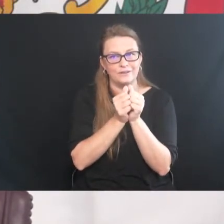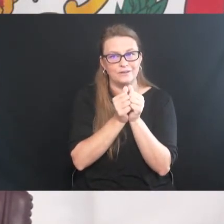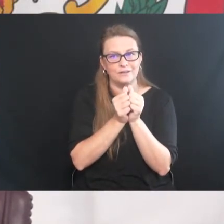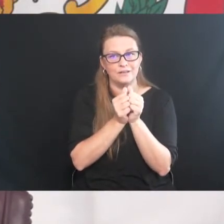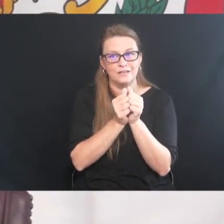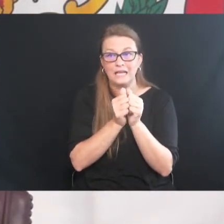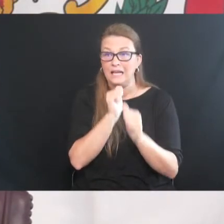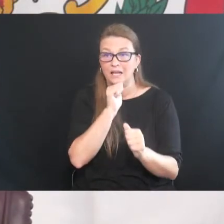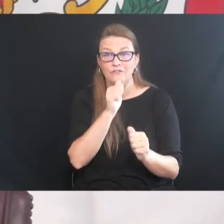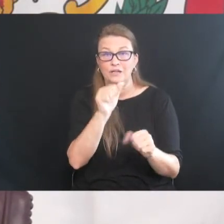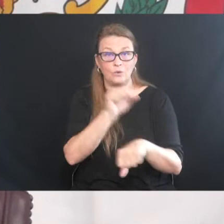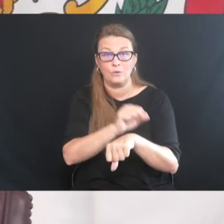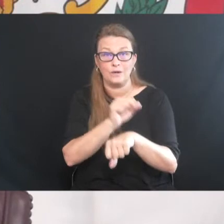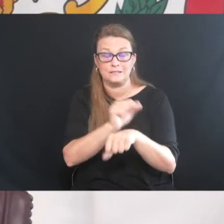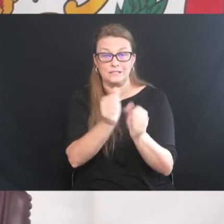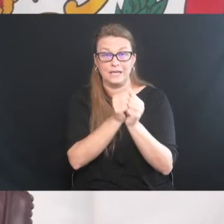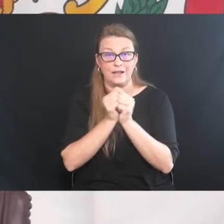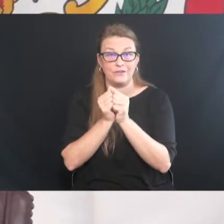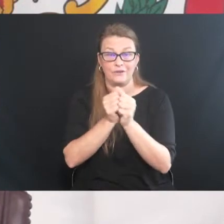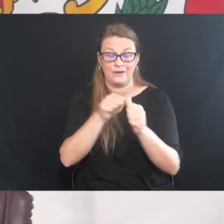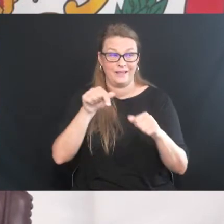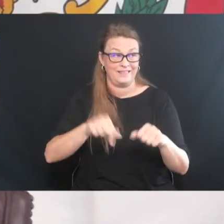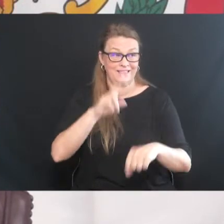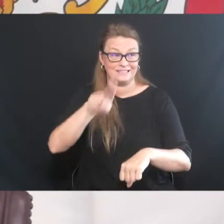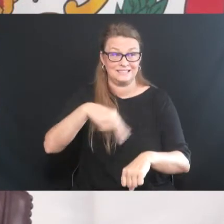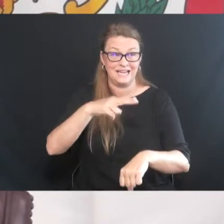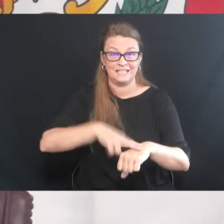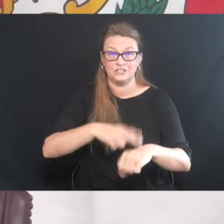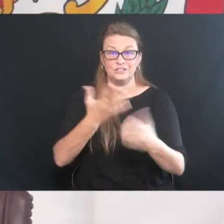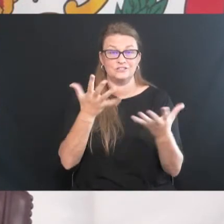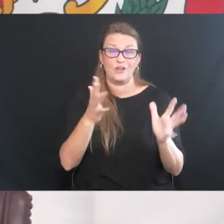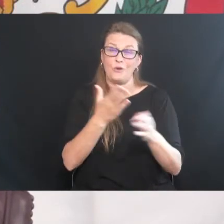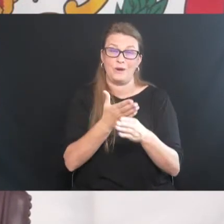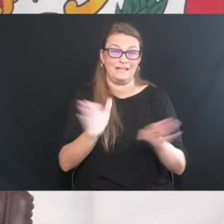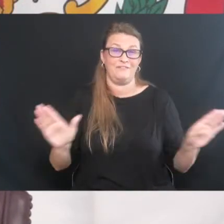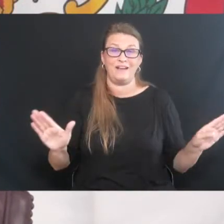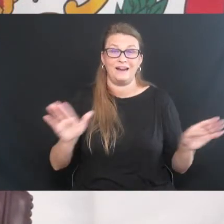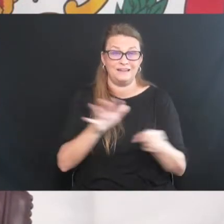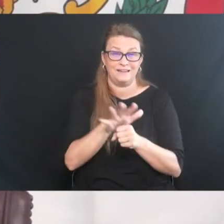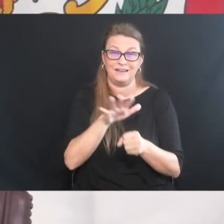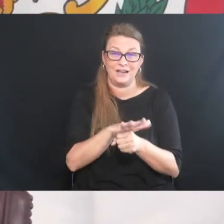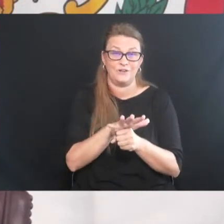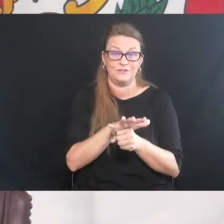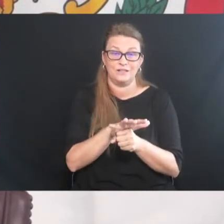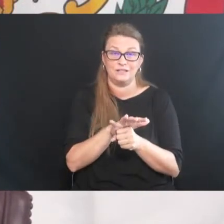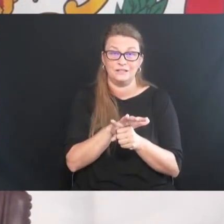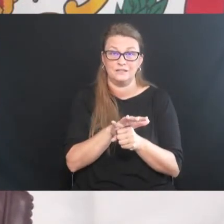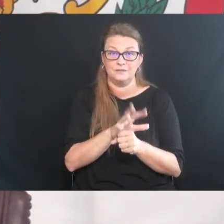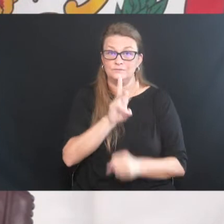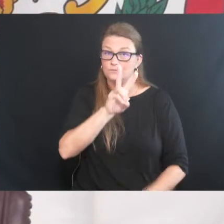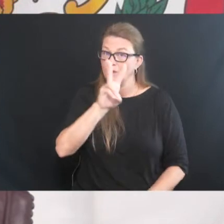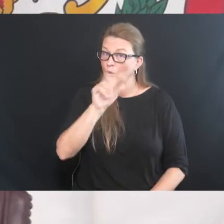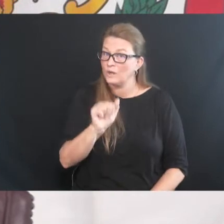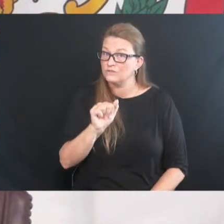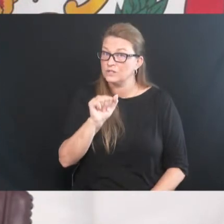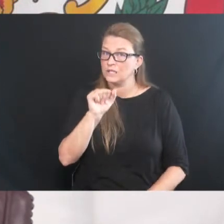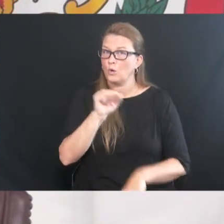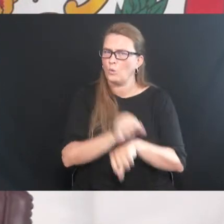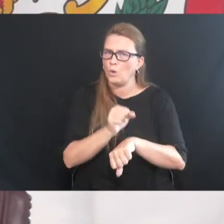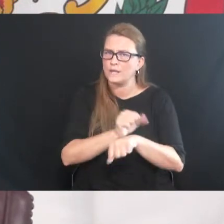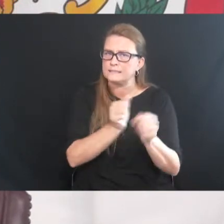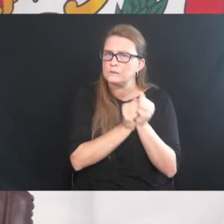pull the rope together, and this nation is divided enough. I mean, for crying out loud, the one thing good about West Virginians is we stayed